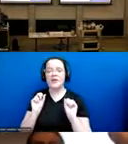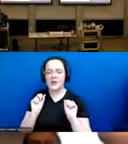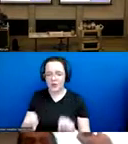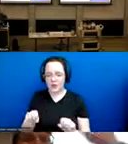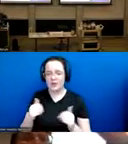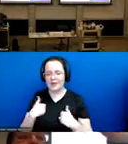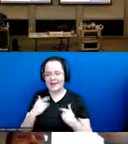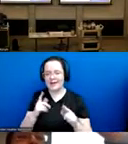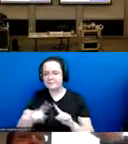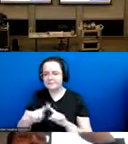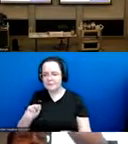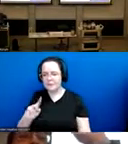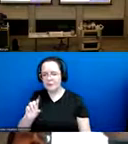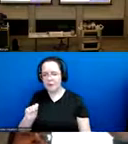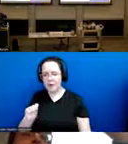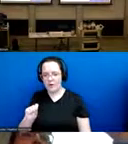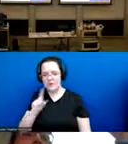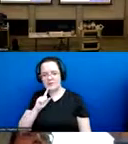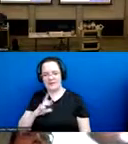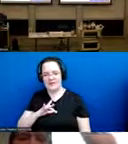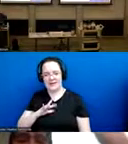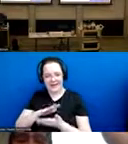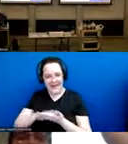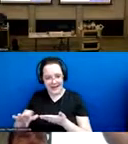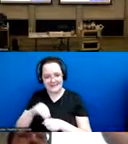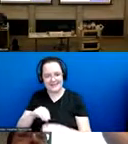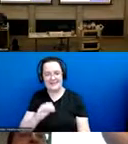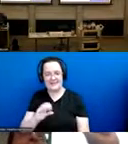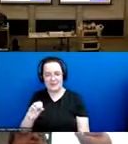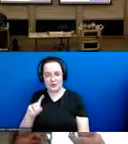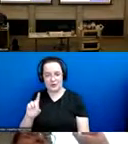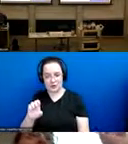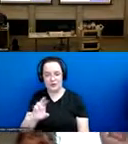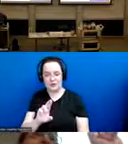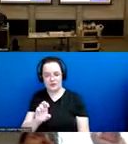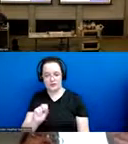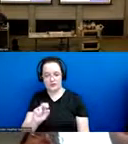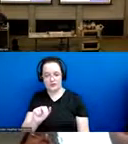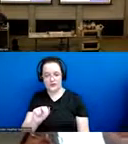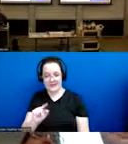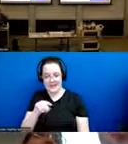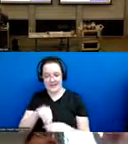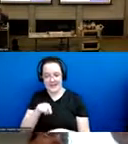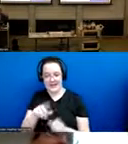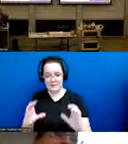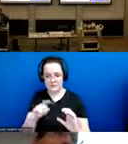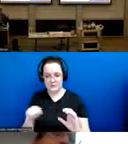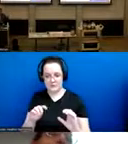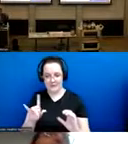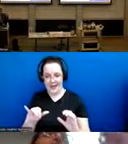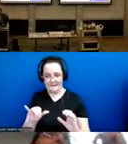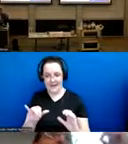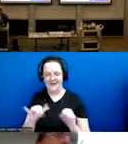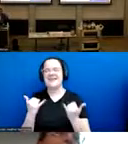have them very nicely into the E00 mode resonant in the cavity that then allows you to put them into